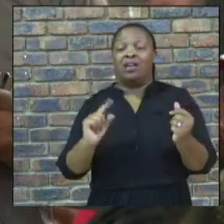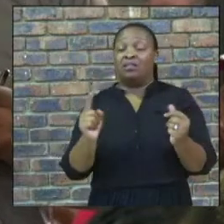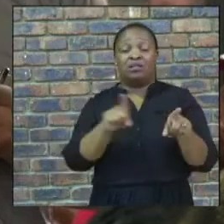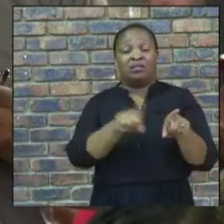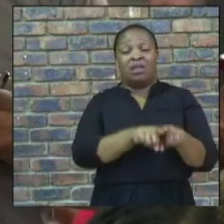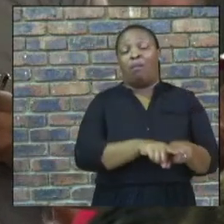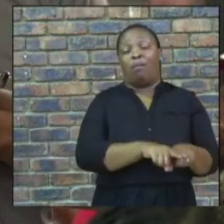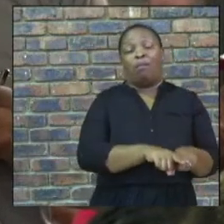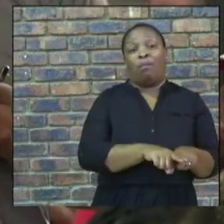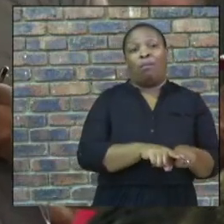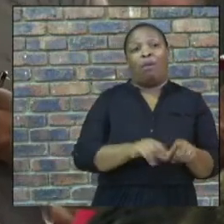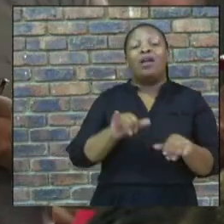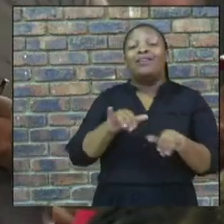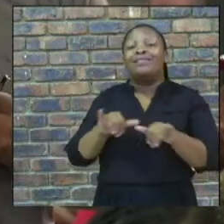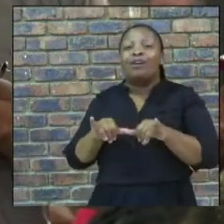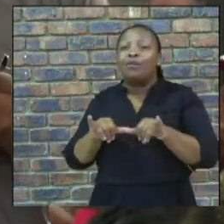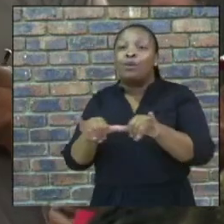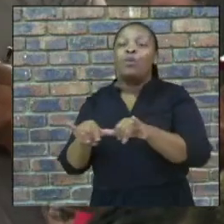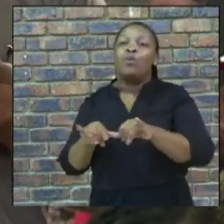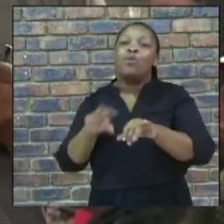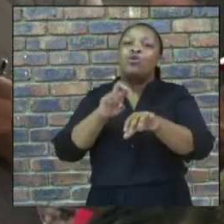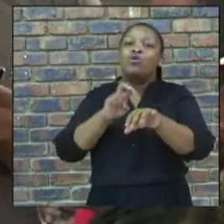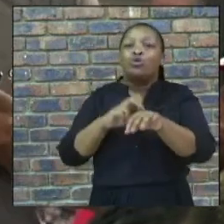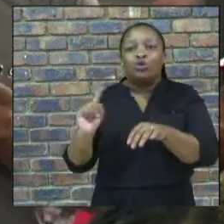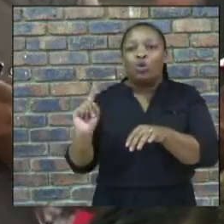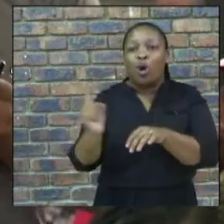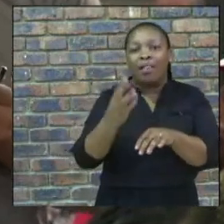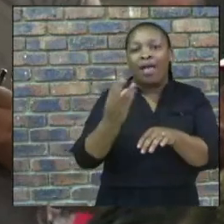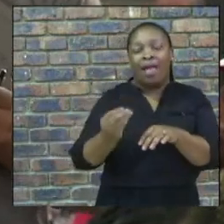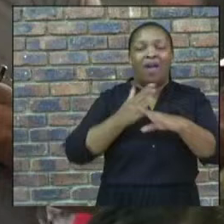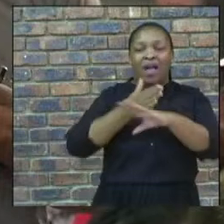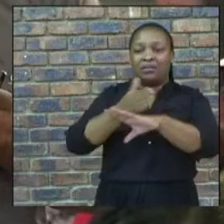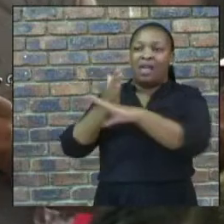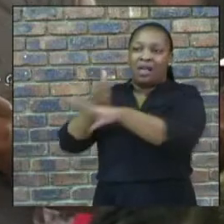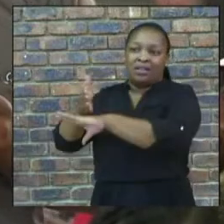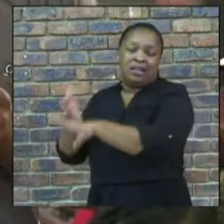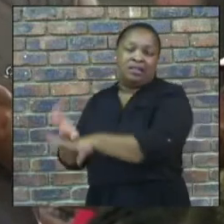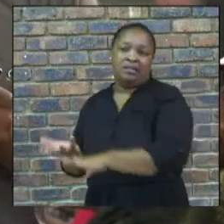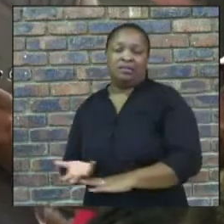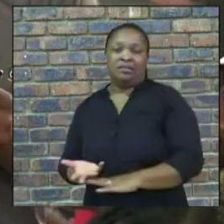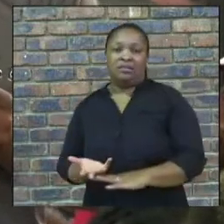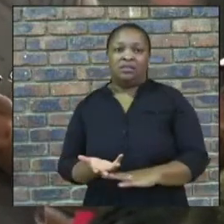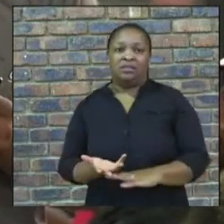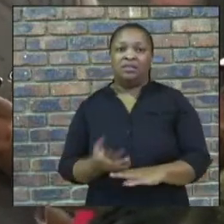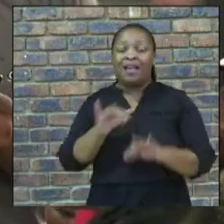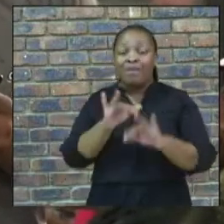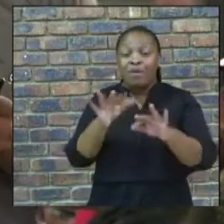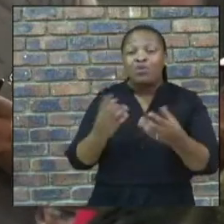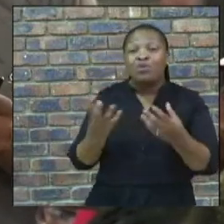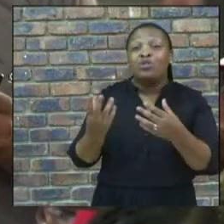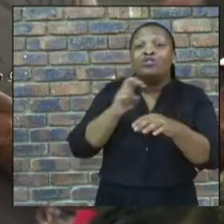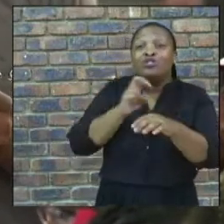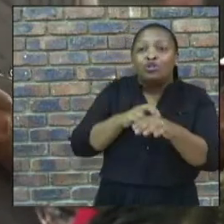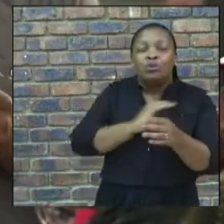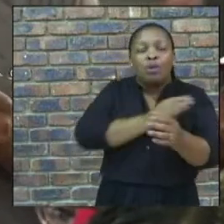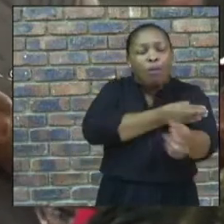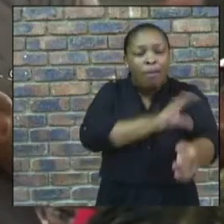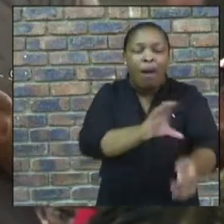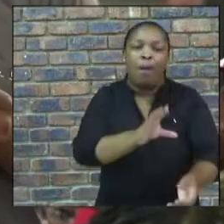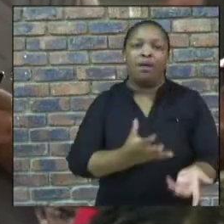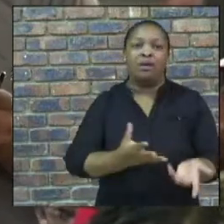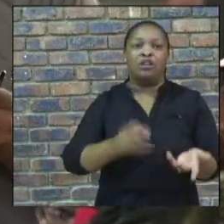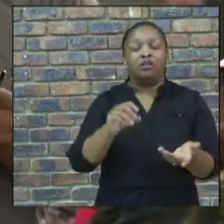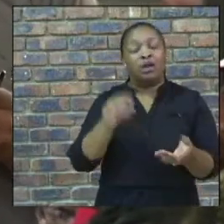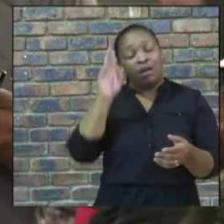ibe accessible, ibe affordable, abantu banikezwe ne-mentorship on top of that. People must be empowered, because we are